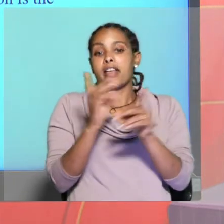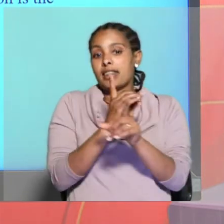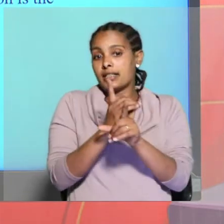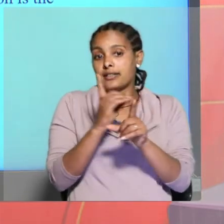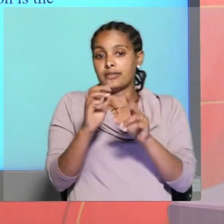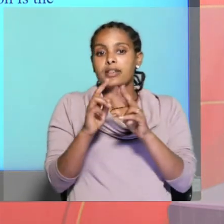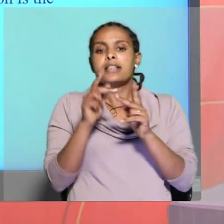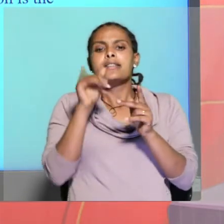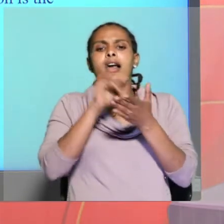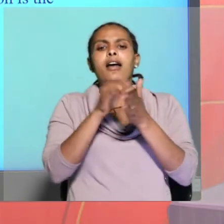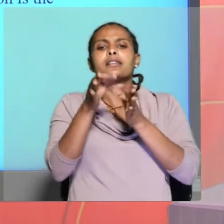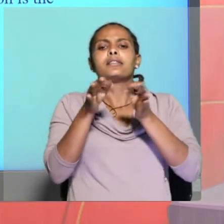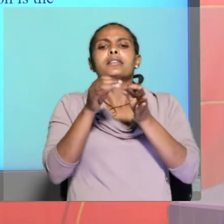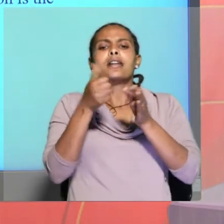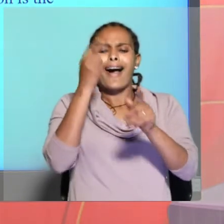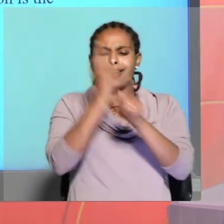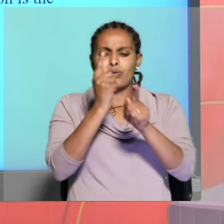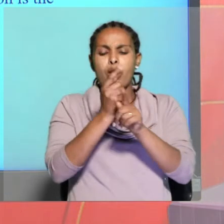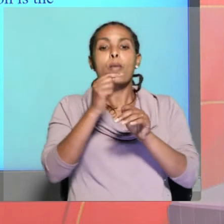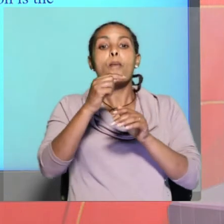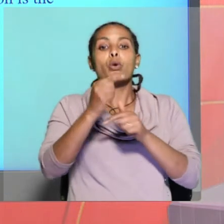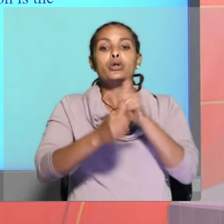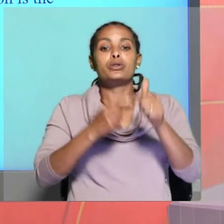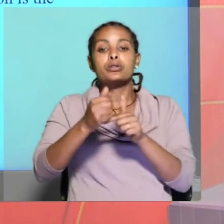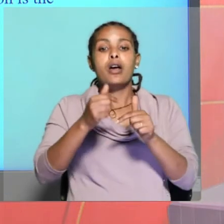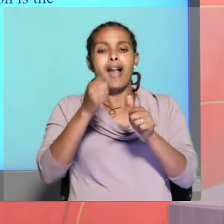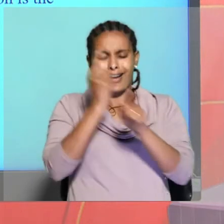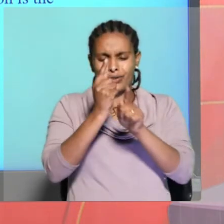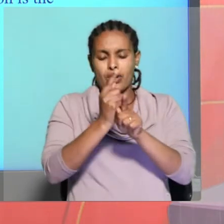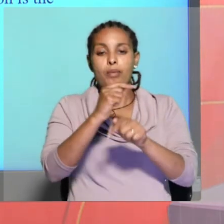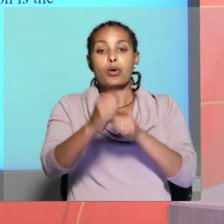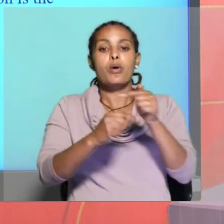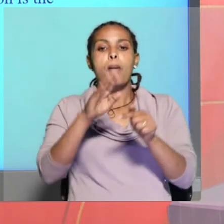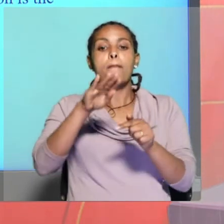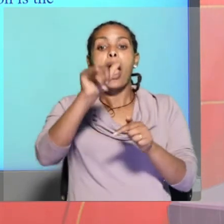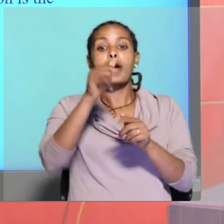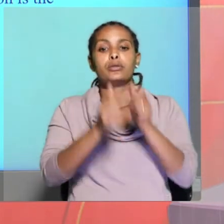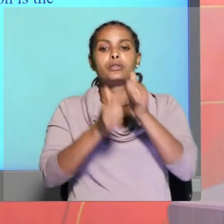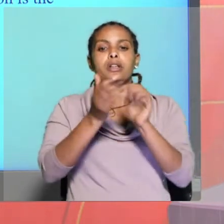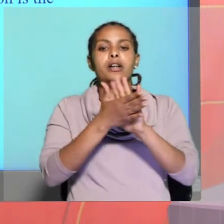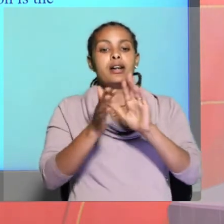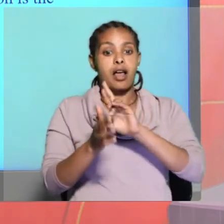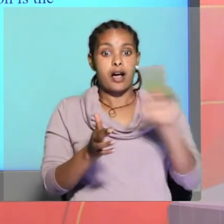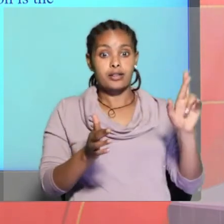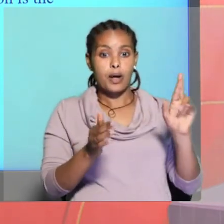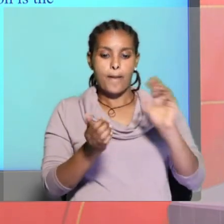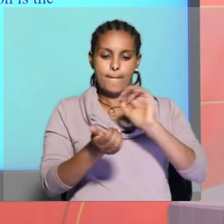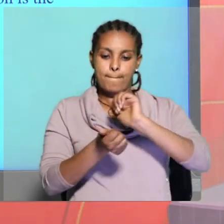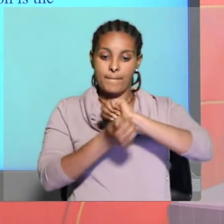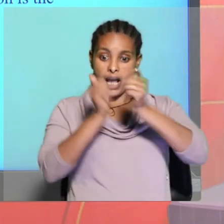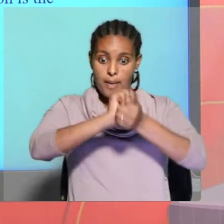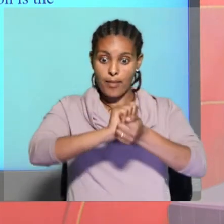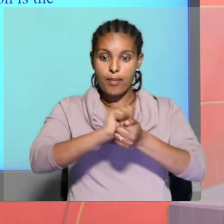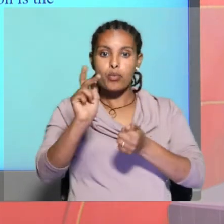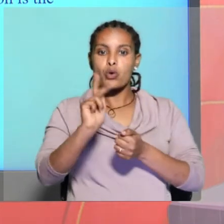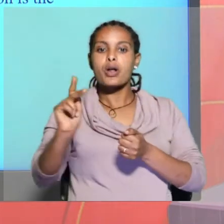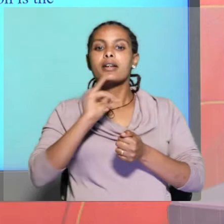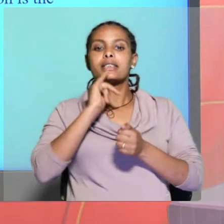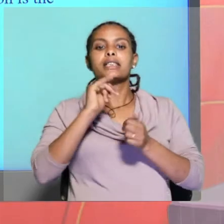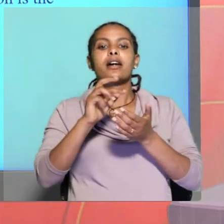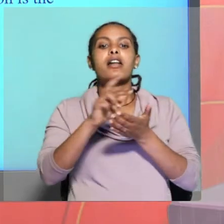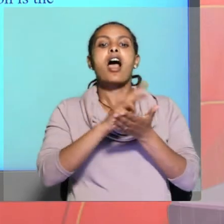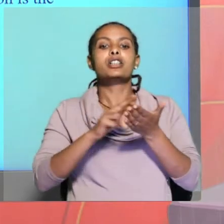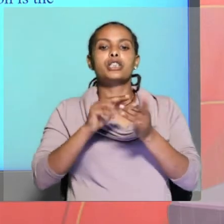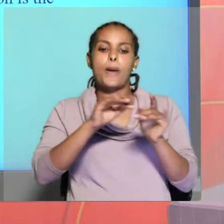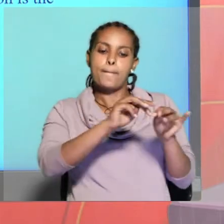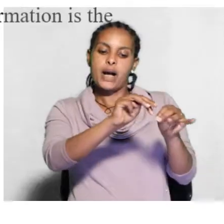that describes the actual process by which reactants become product is called the